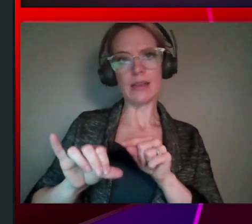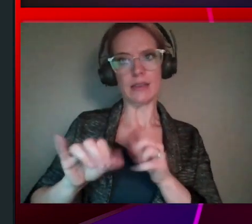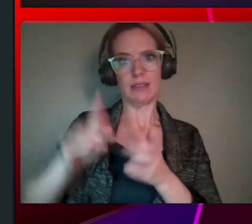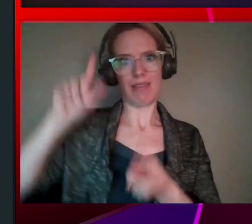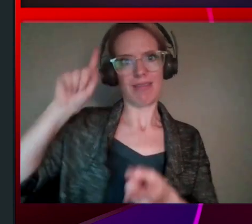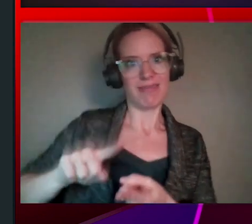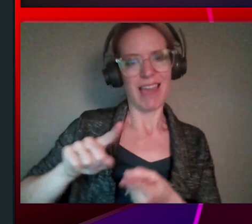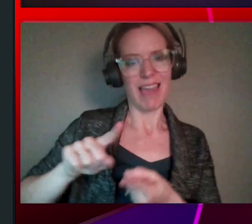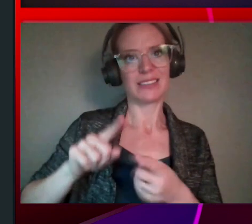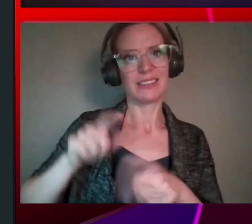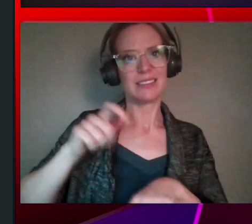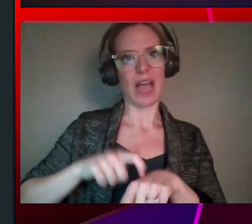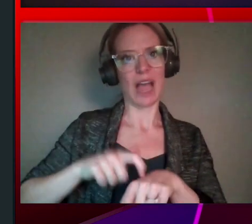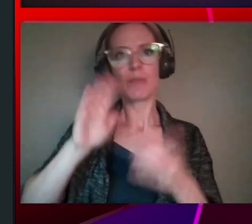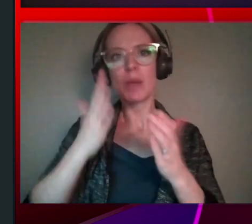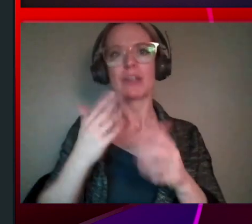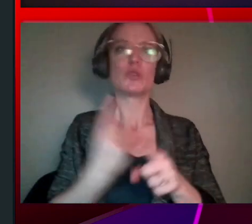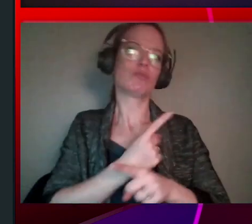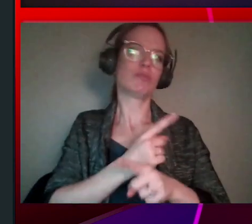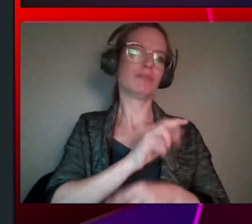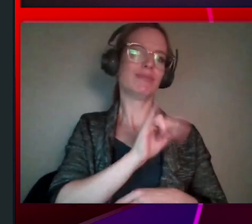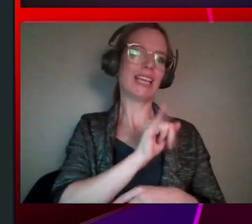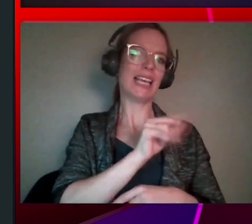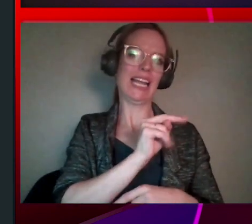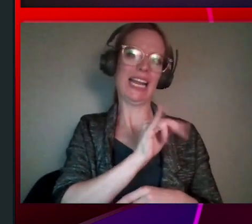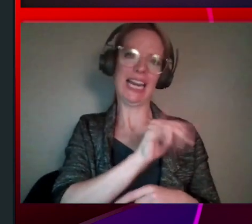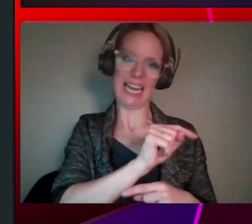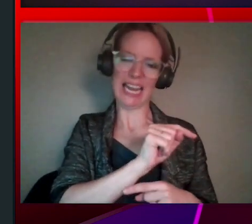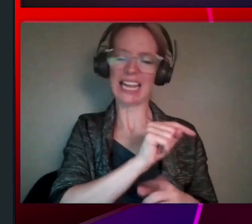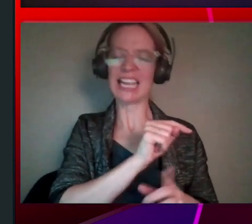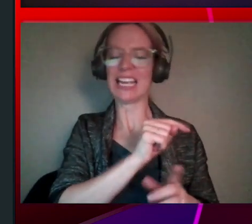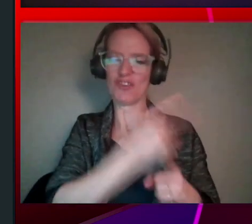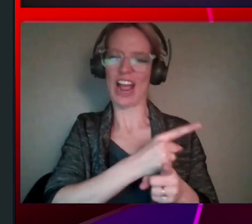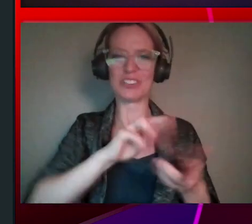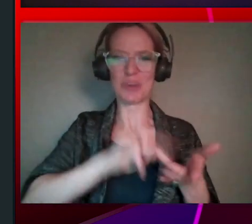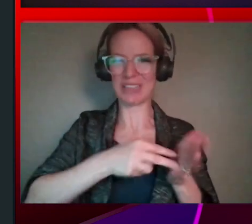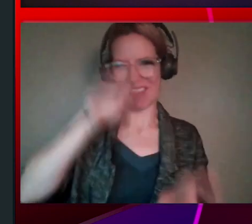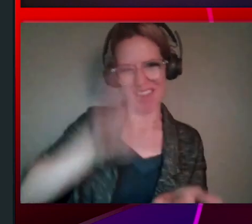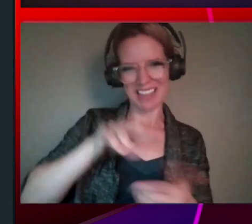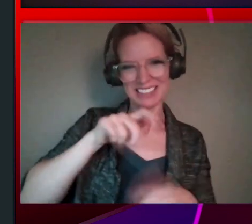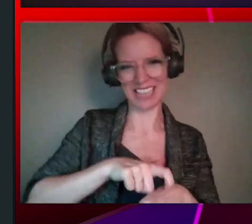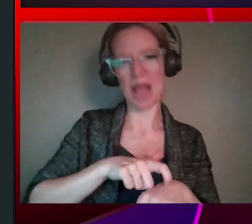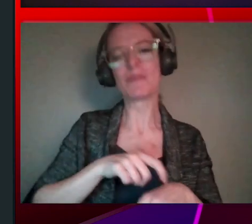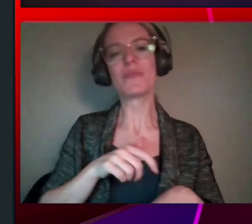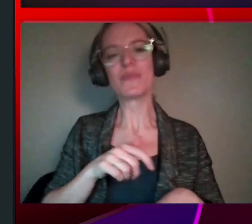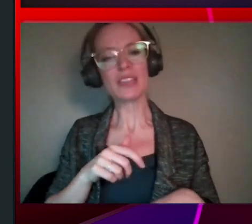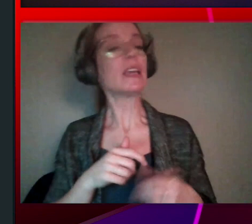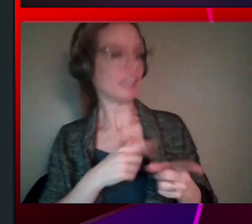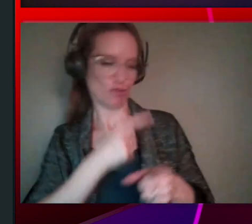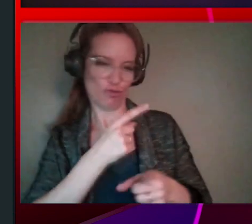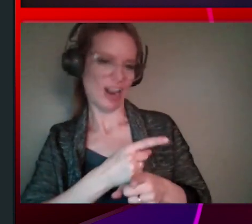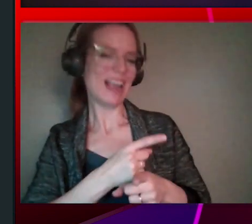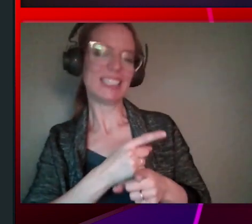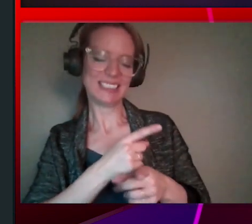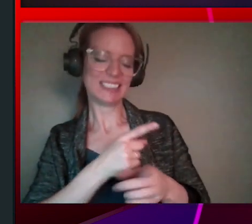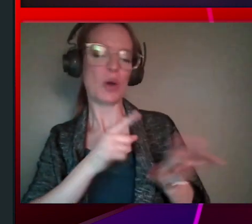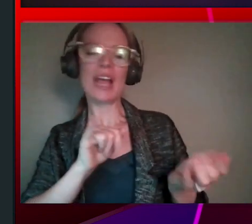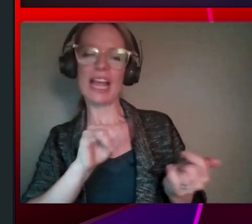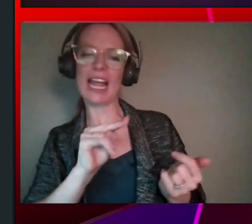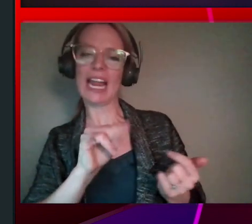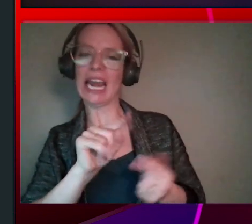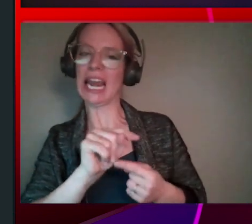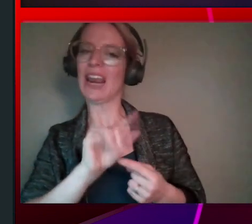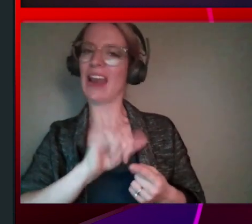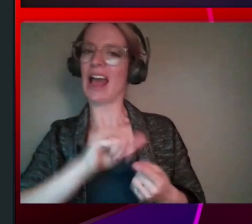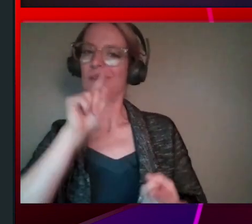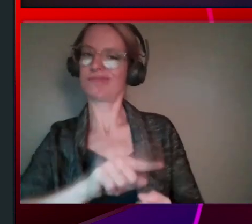init phase that you would normally be paying for. That's right, yeah. And especially for cases where you have extremely large cold starts,